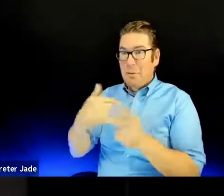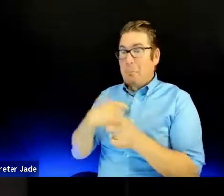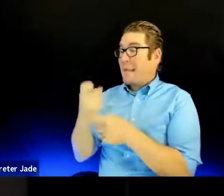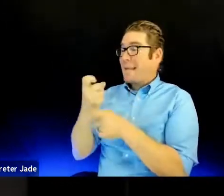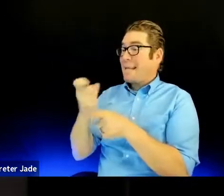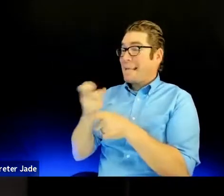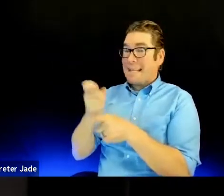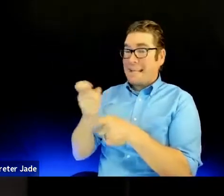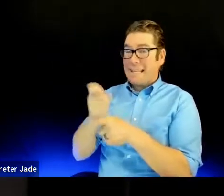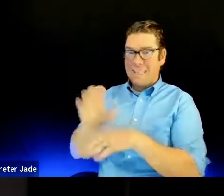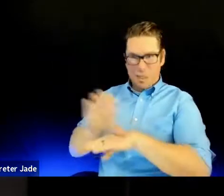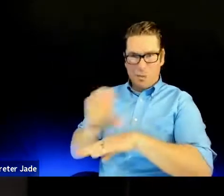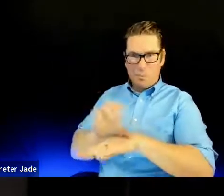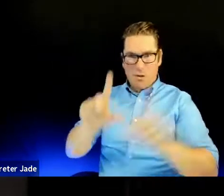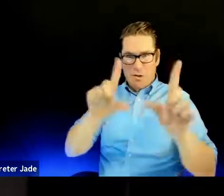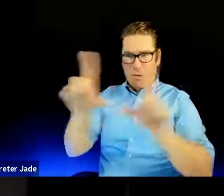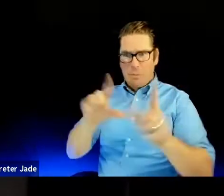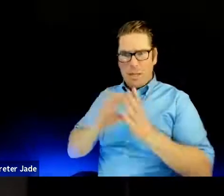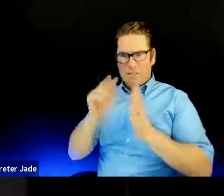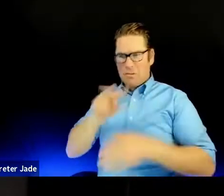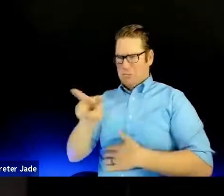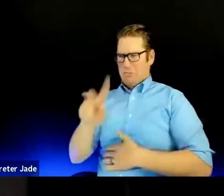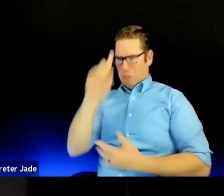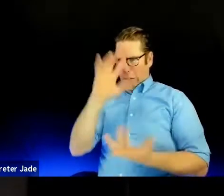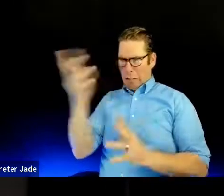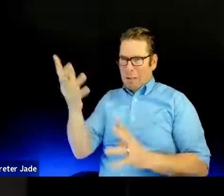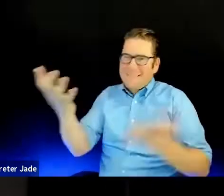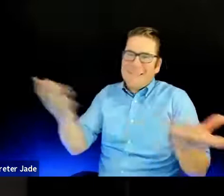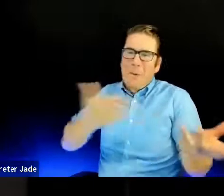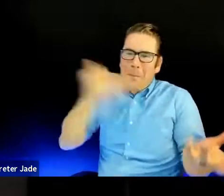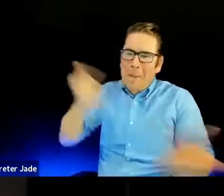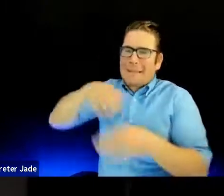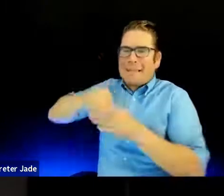when it's on the computer. But so I like interacting with people,